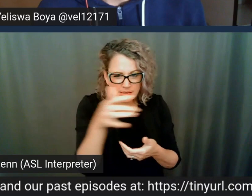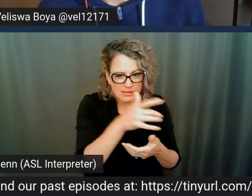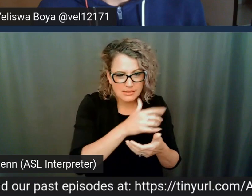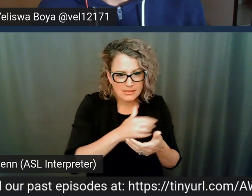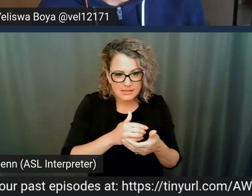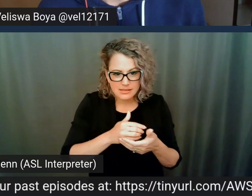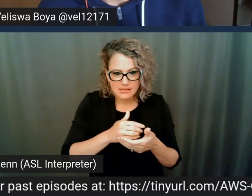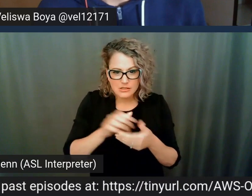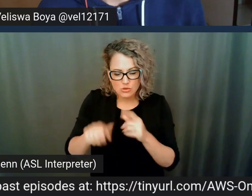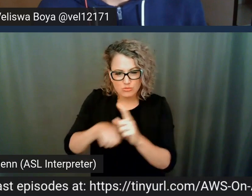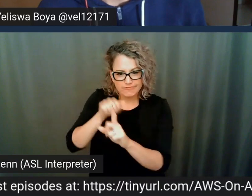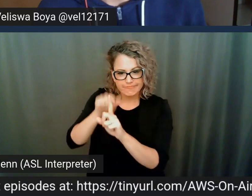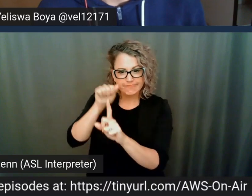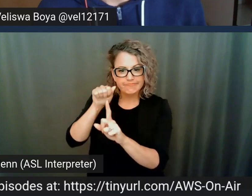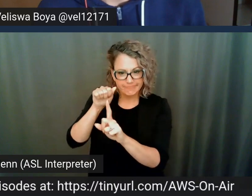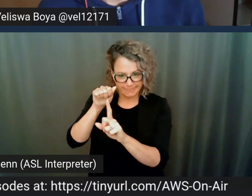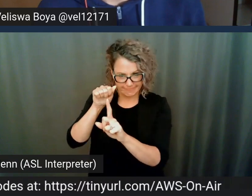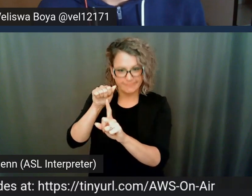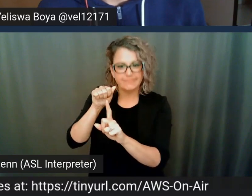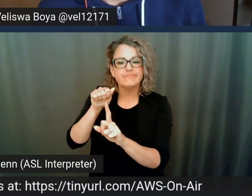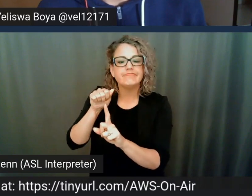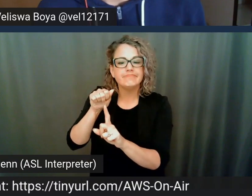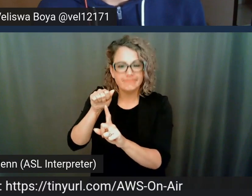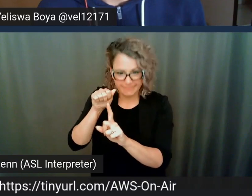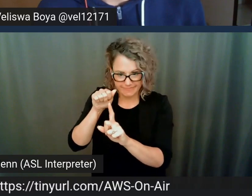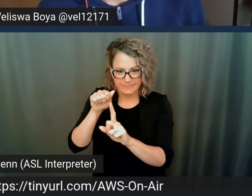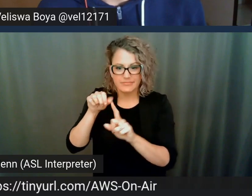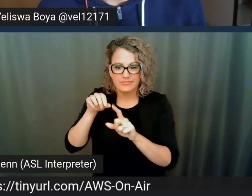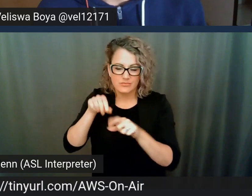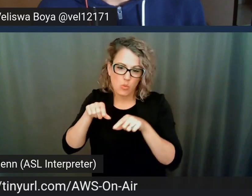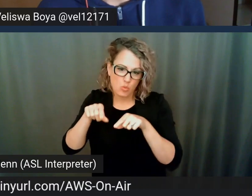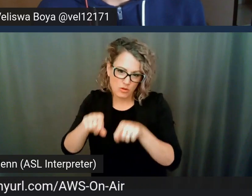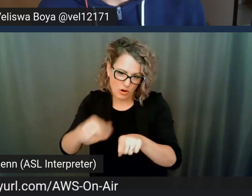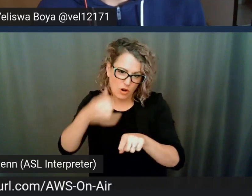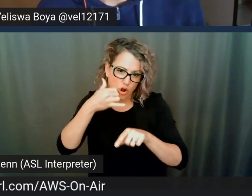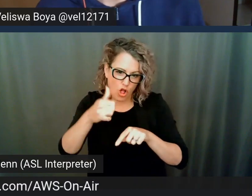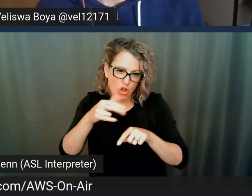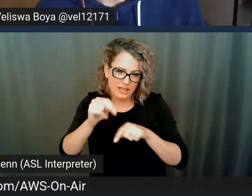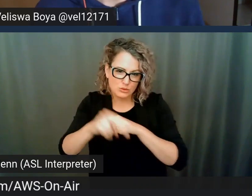from other people and use that to impersonate you in a call center. And